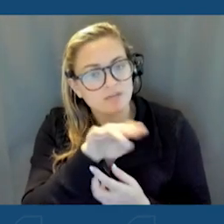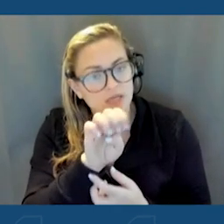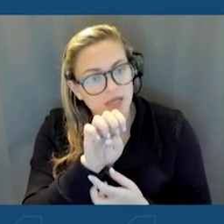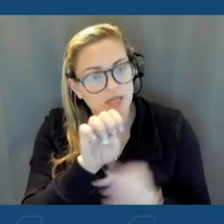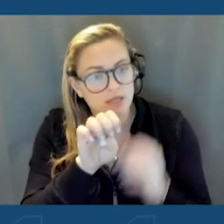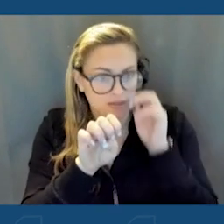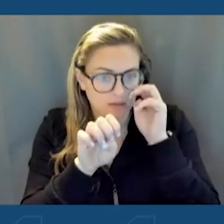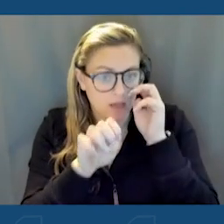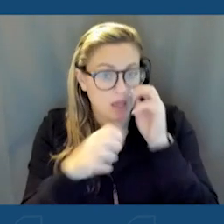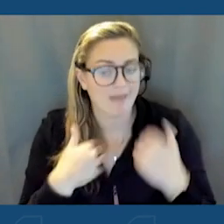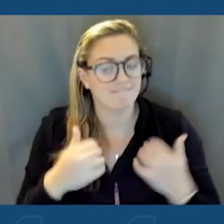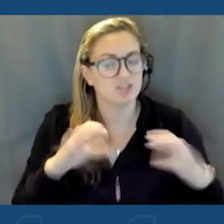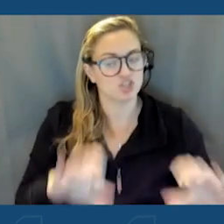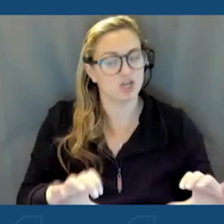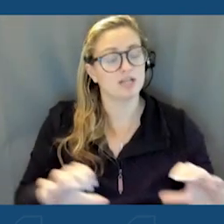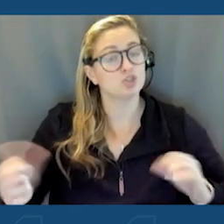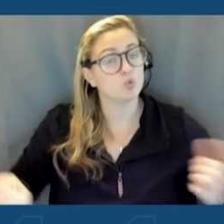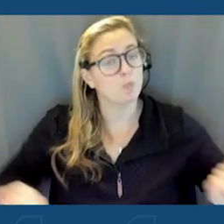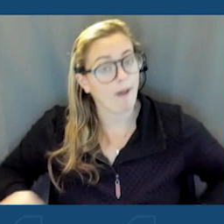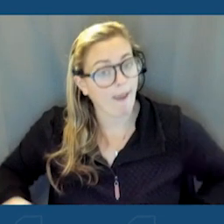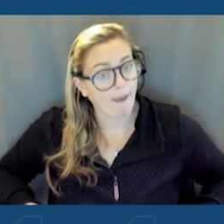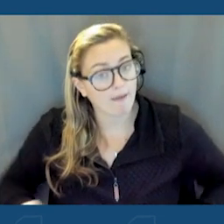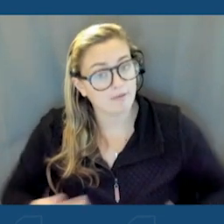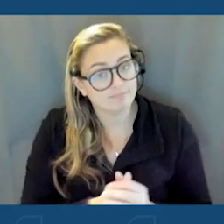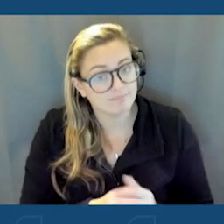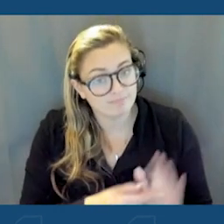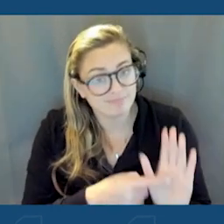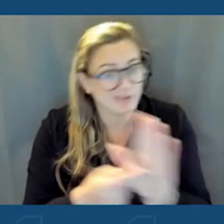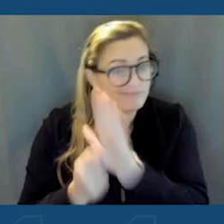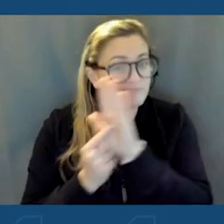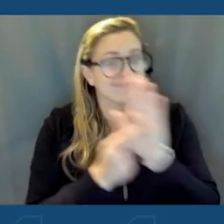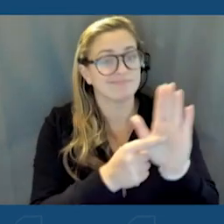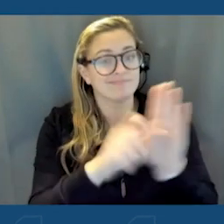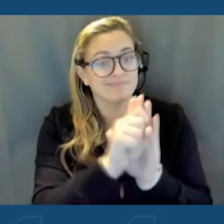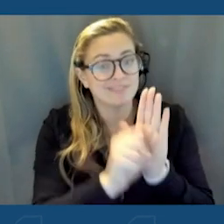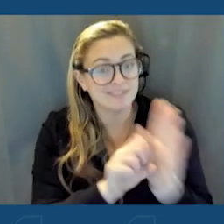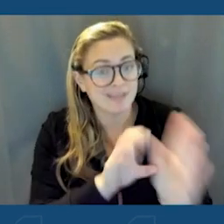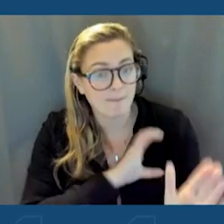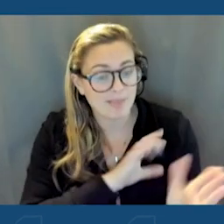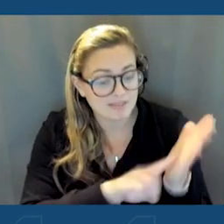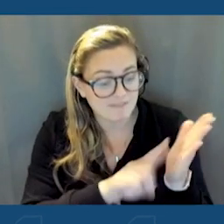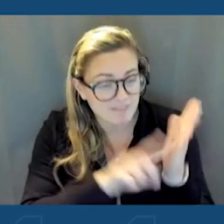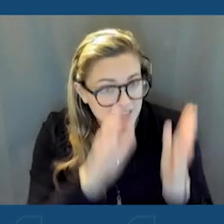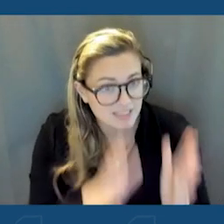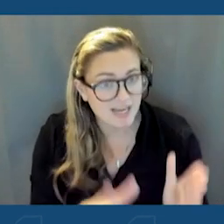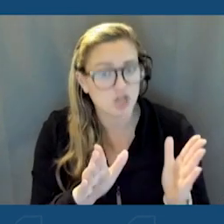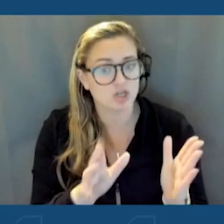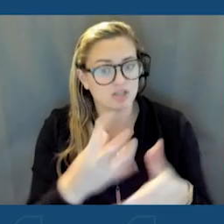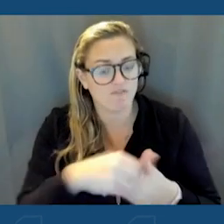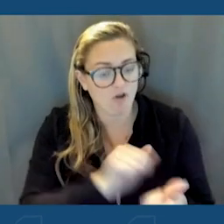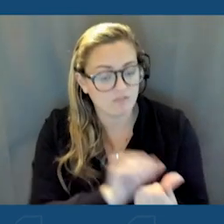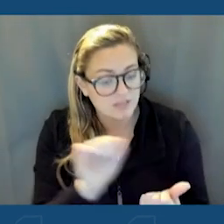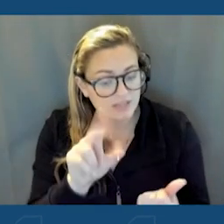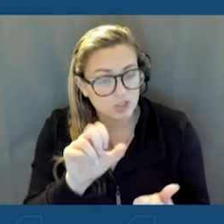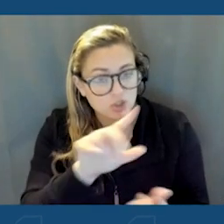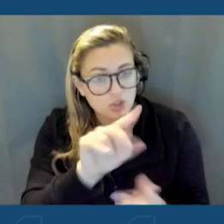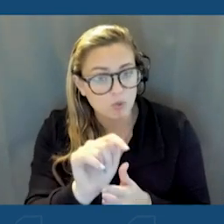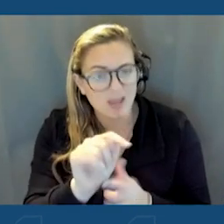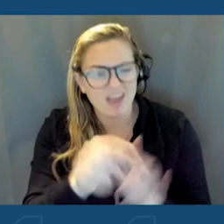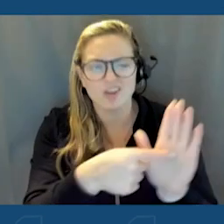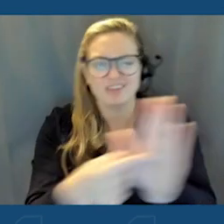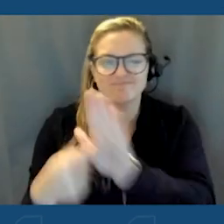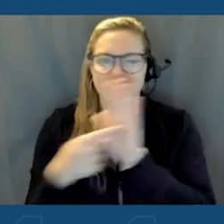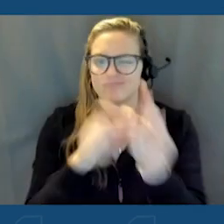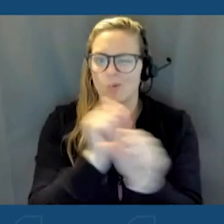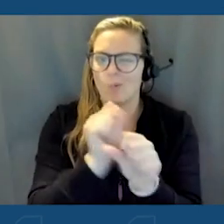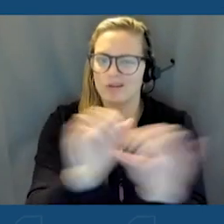me the chance to brag about the state police investigators who comprise this unit and highlight the great work that